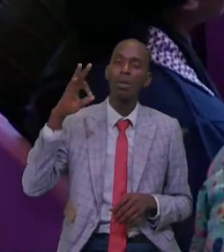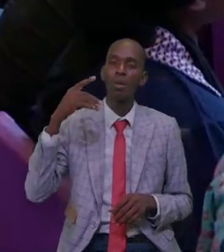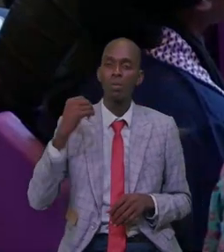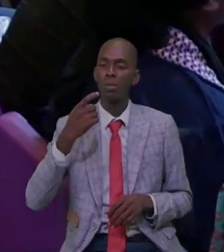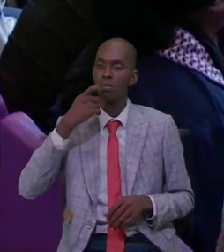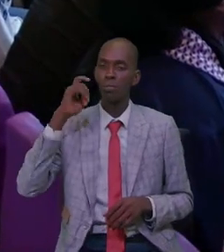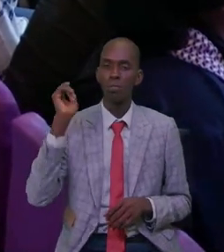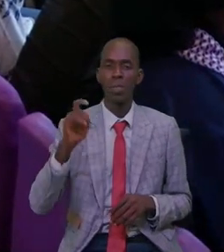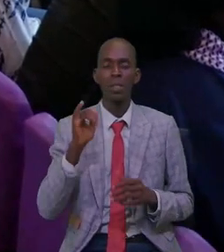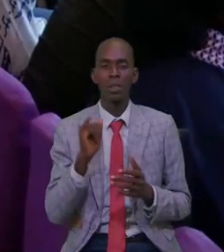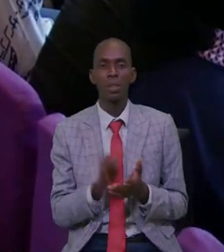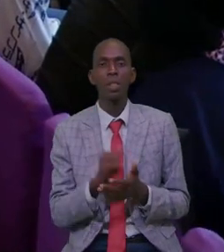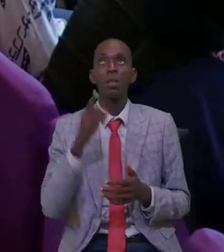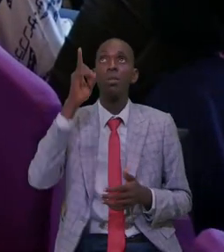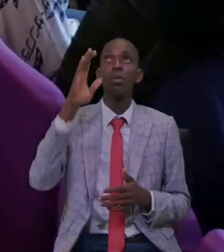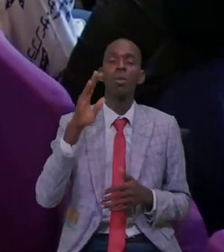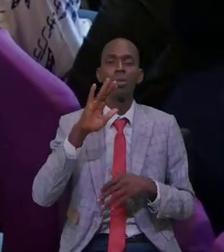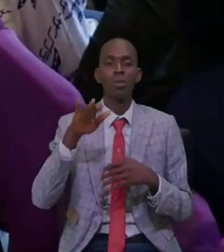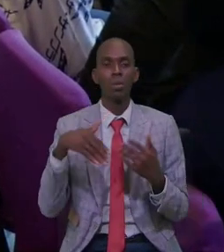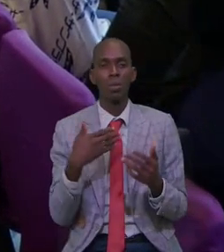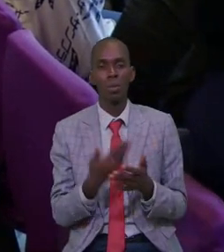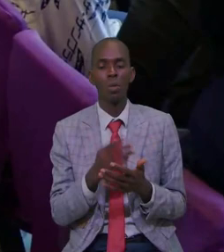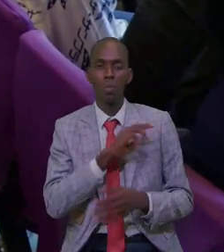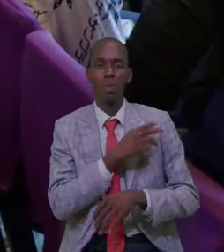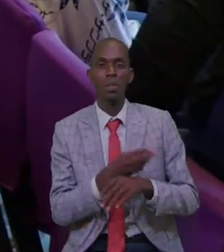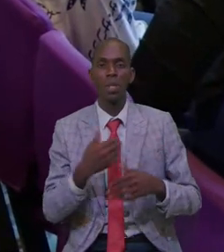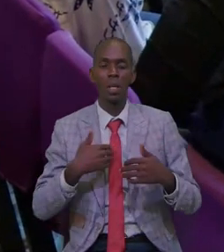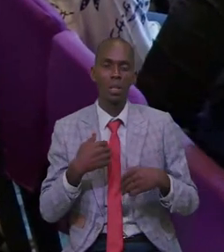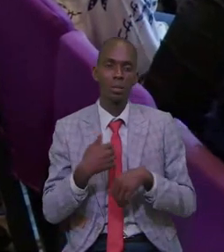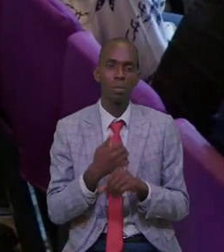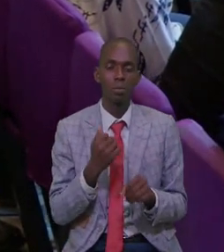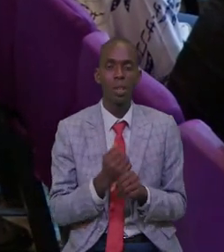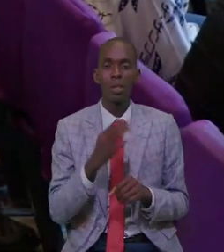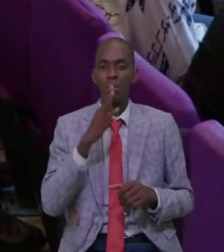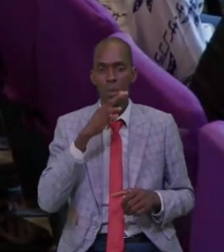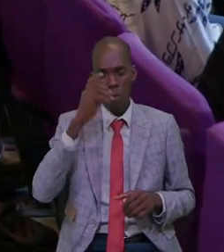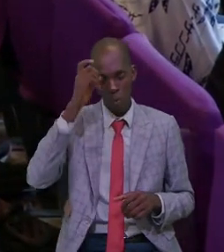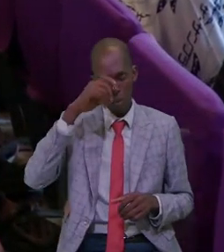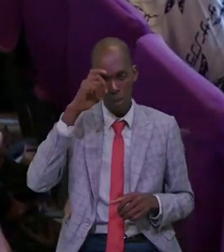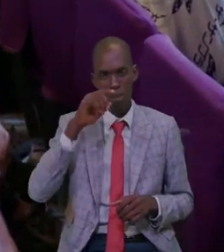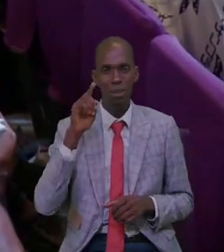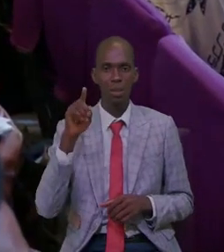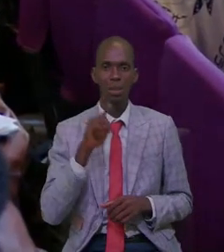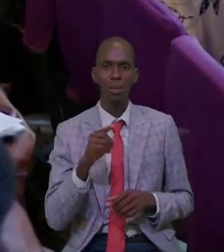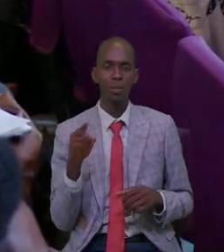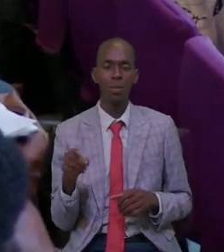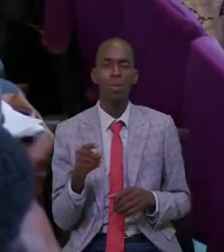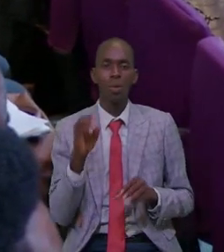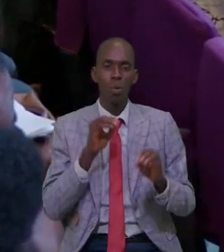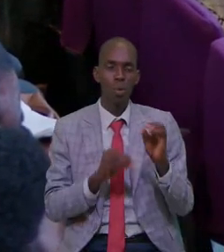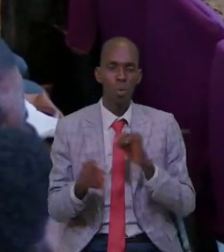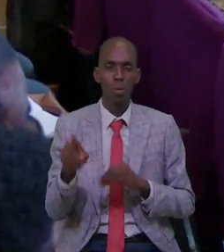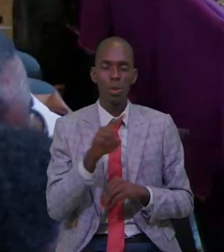and surrender and submit and be saved by this Christ. Be wise now, therefore, O ye kings,